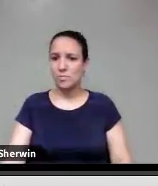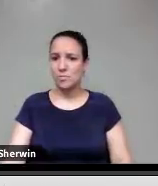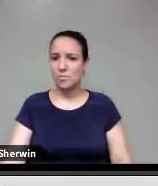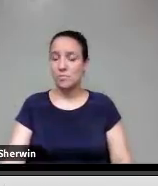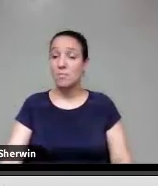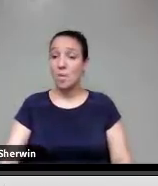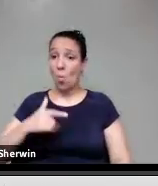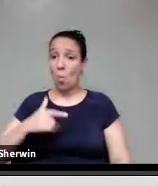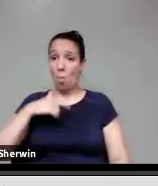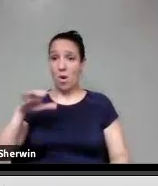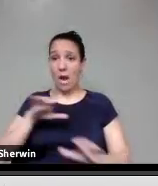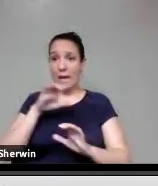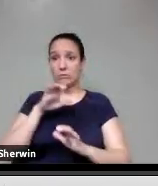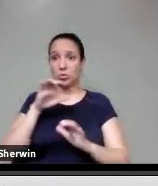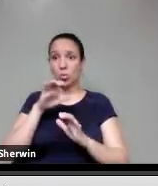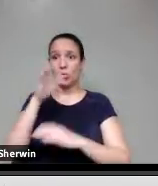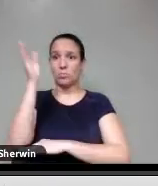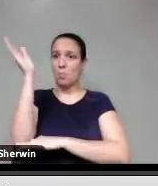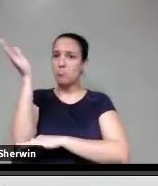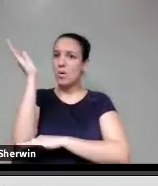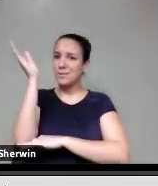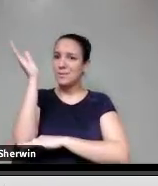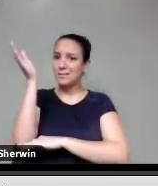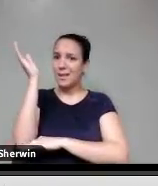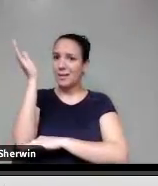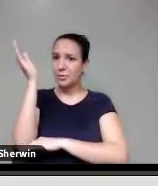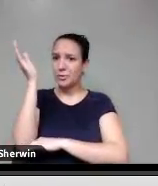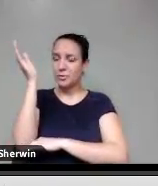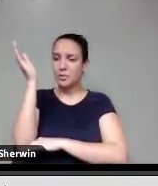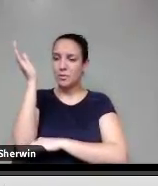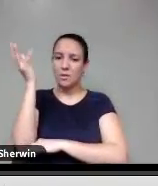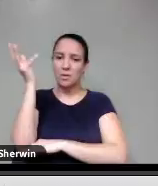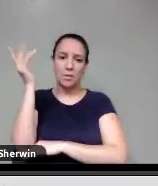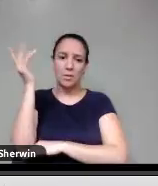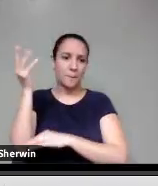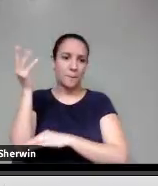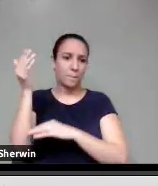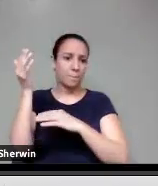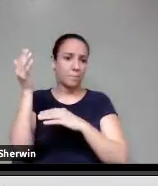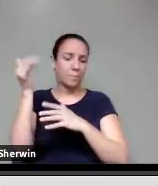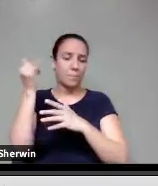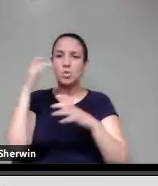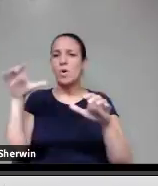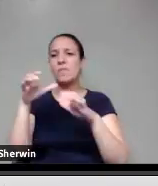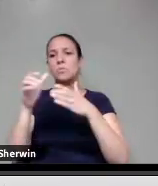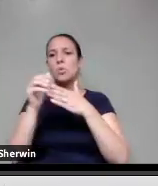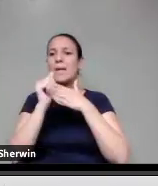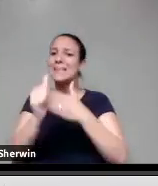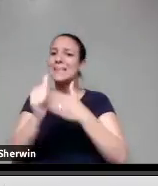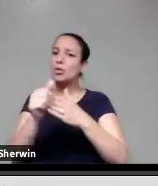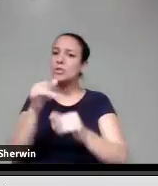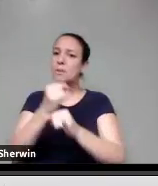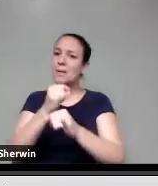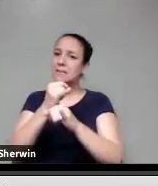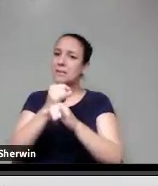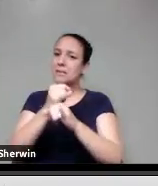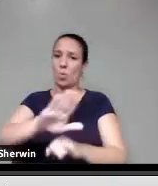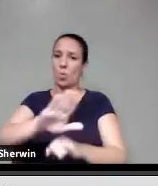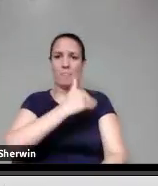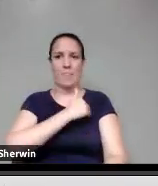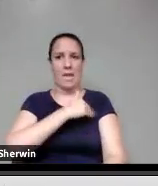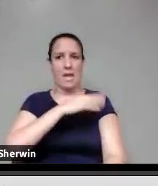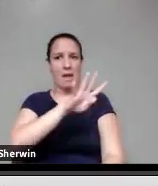when I'm not under the auspices of someone else. For instance, when I'm doing Leadership Institute, they have their own surveys, so I do not